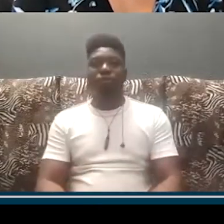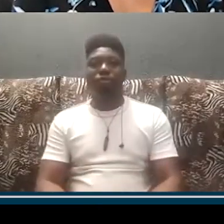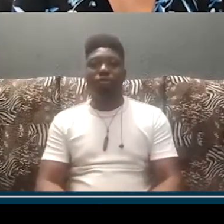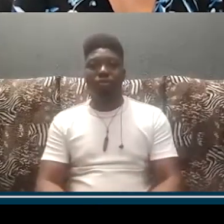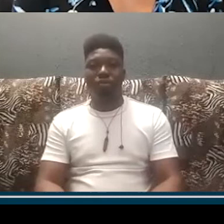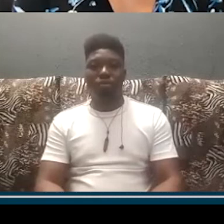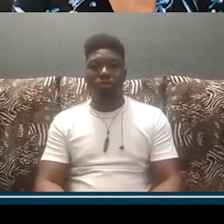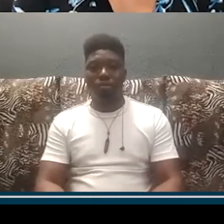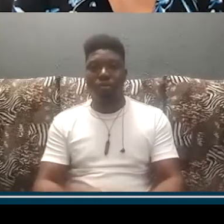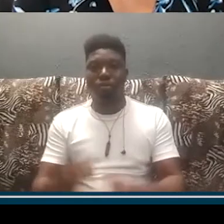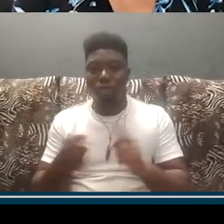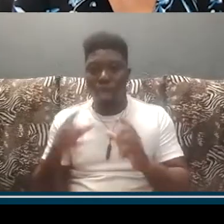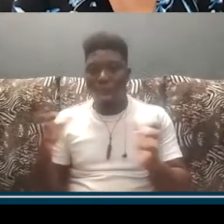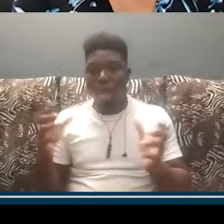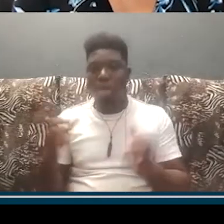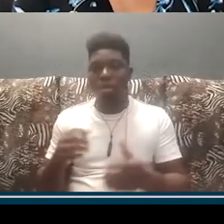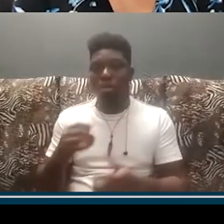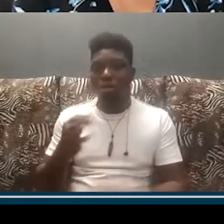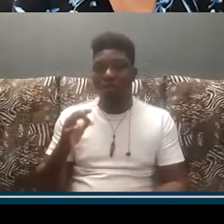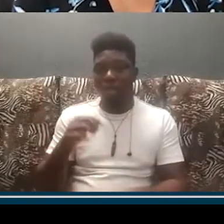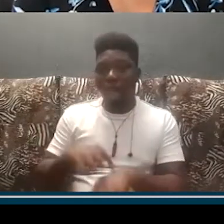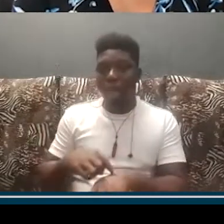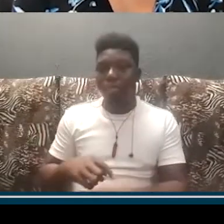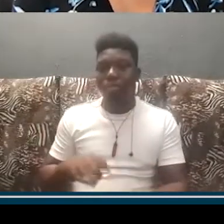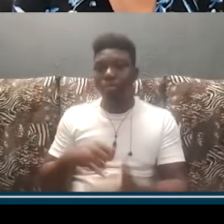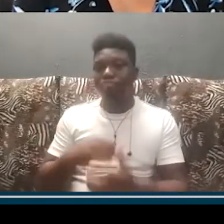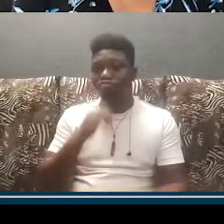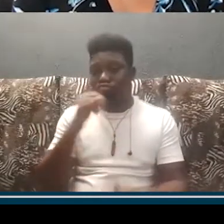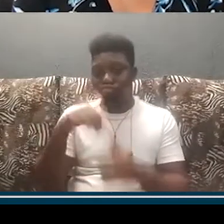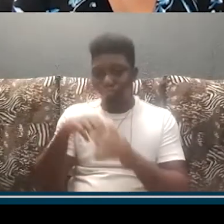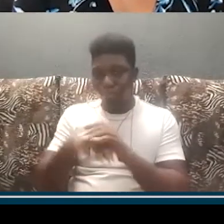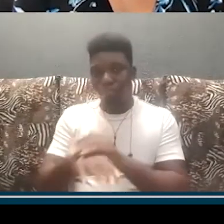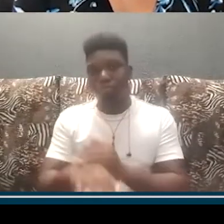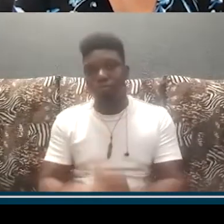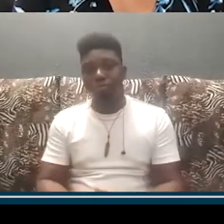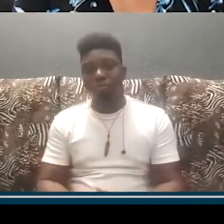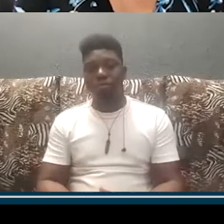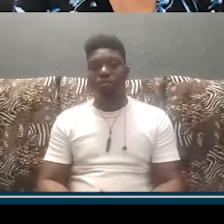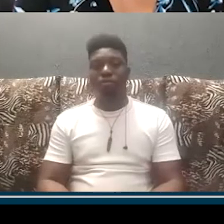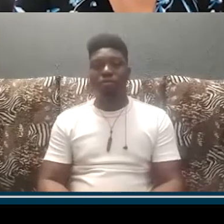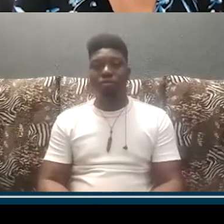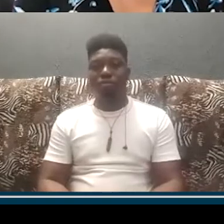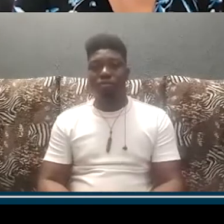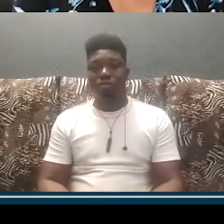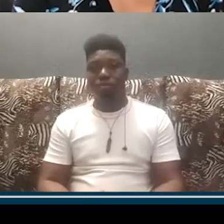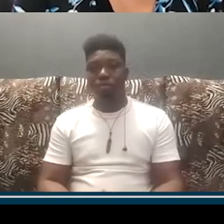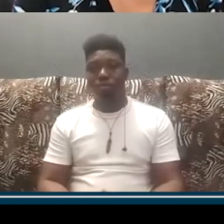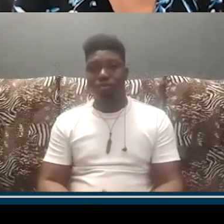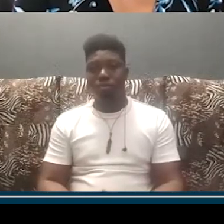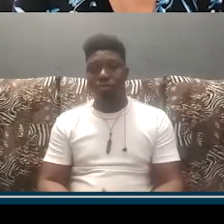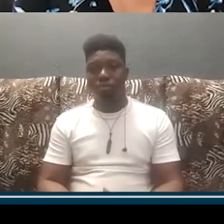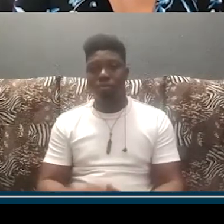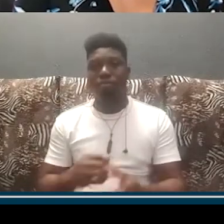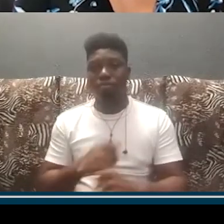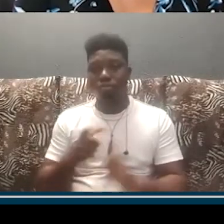not accessible to cross streets that not safe to cross. When I push a button, it doesn't talk. That means it's